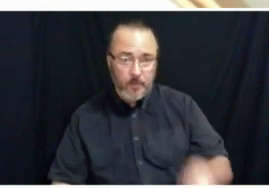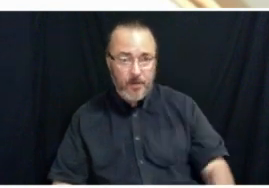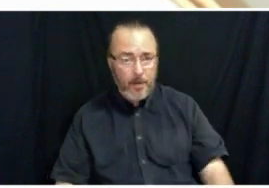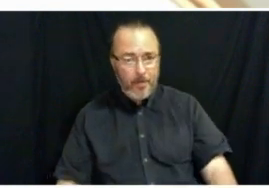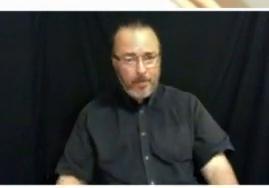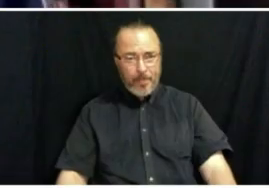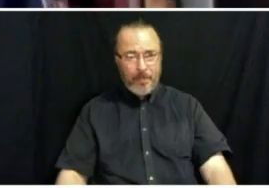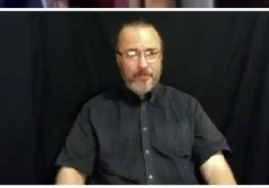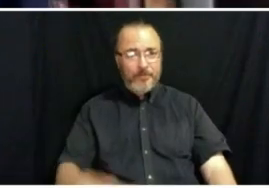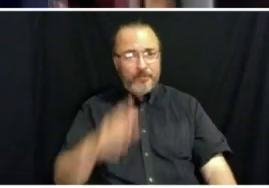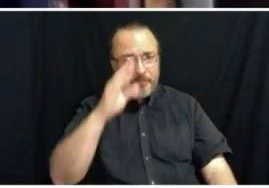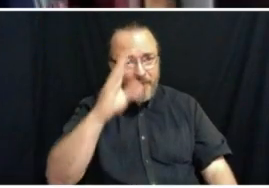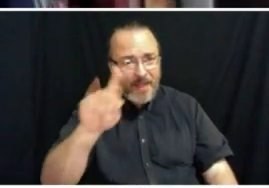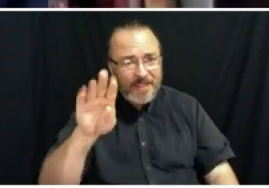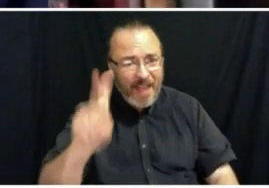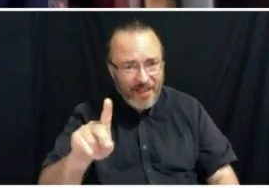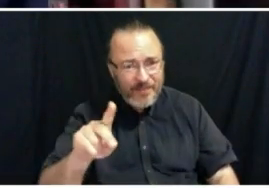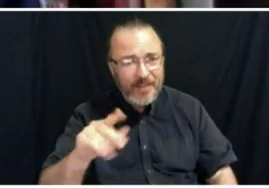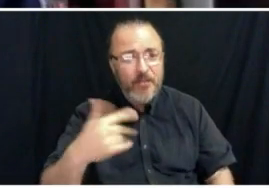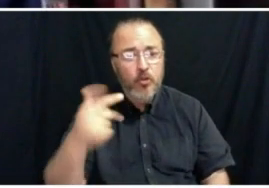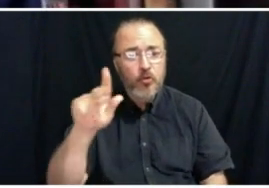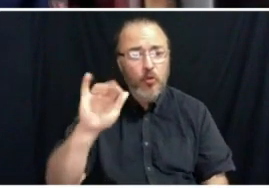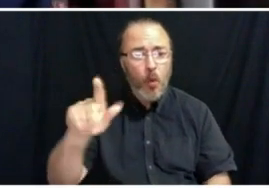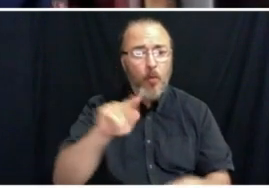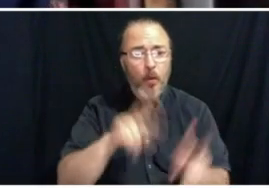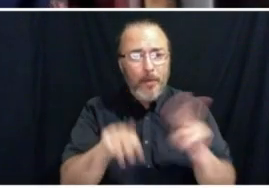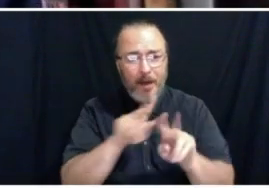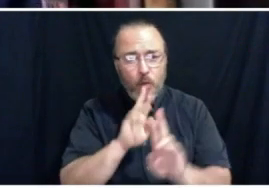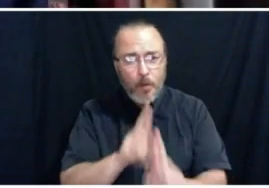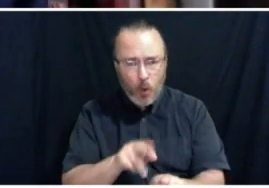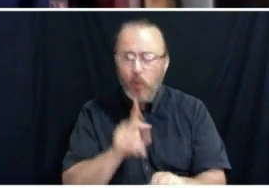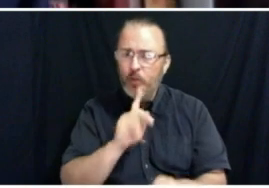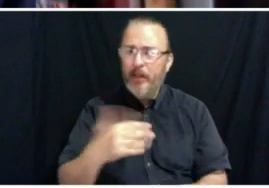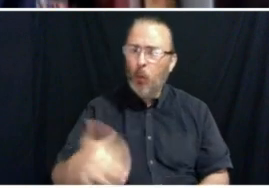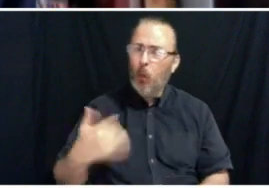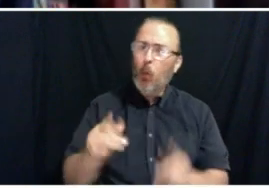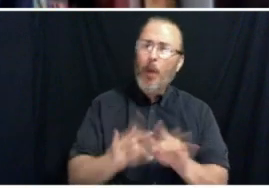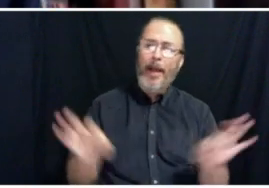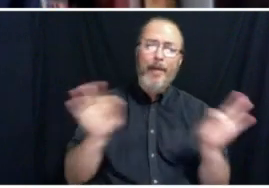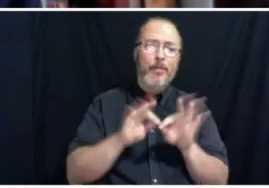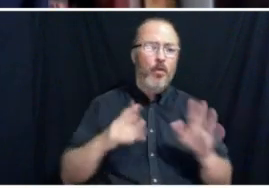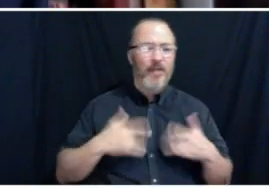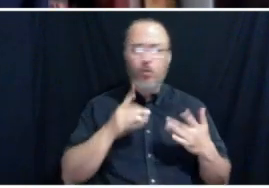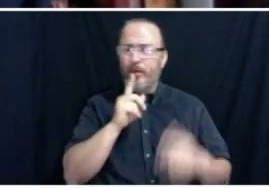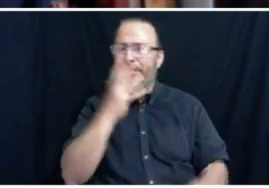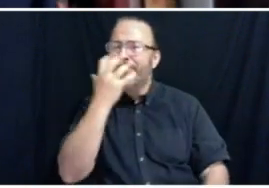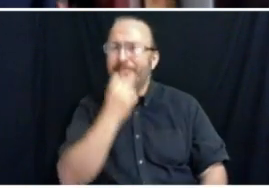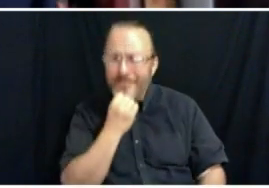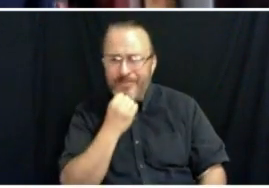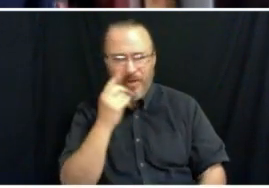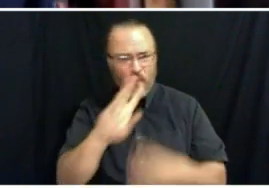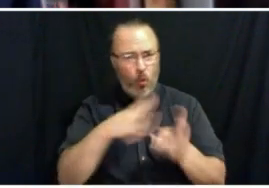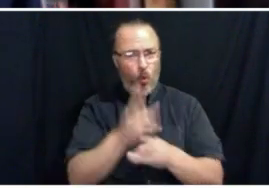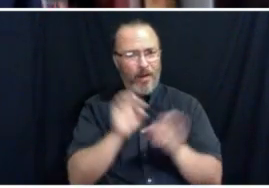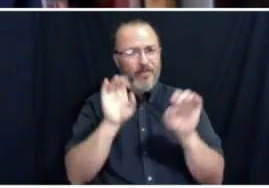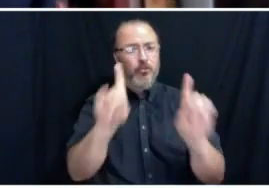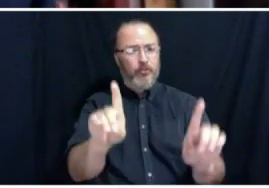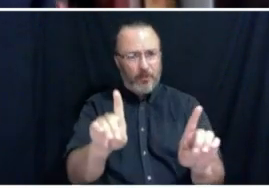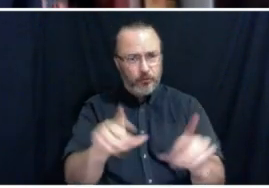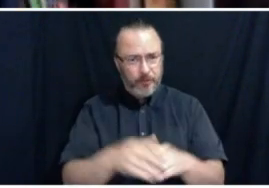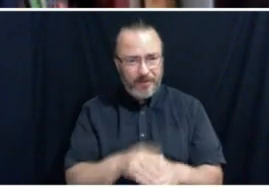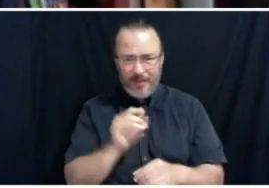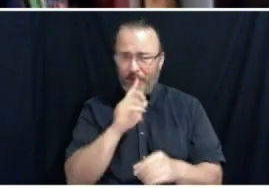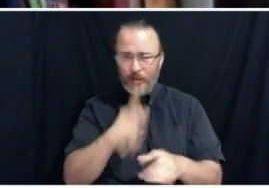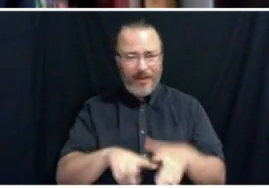David, the Global Monitoring Report is a landmark event. It's a treasured moment in the world of education, and it's the launching pad, the